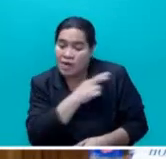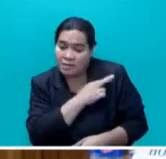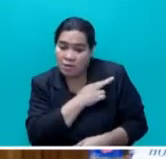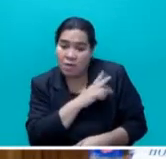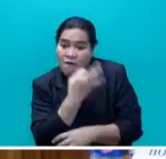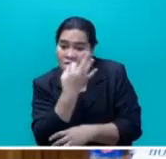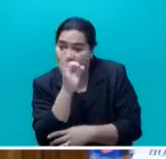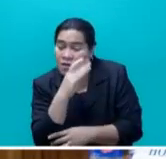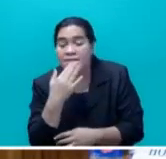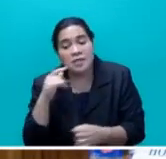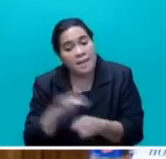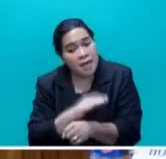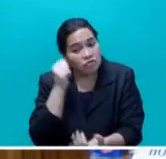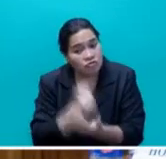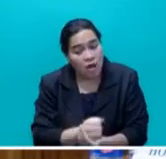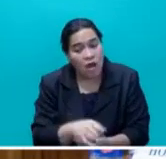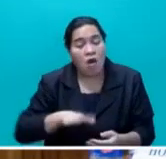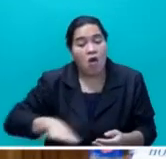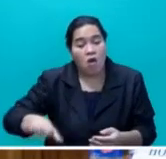to ensure that all the late...